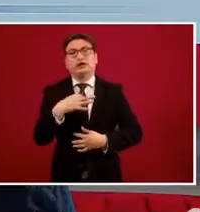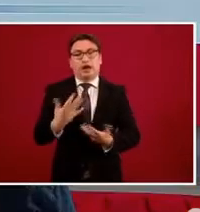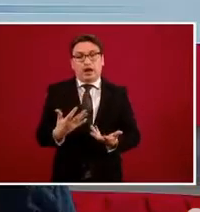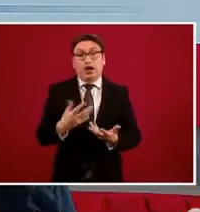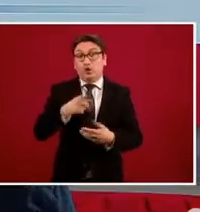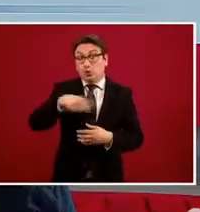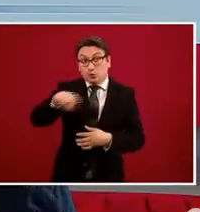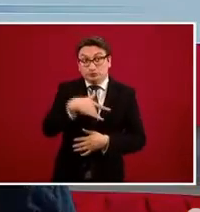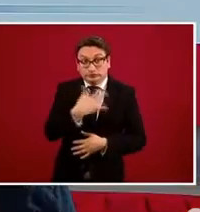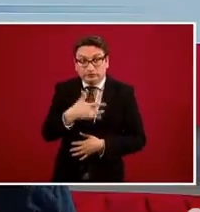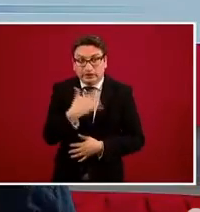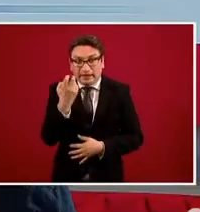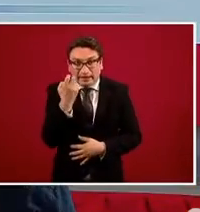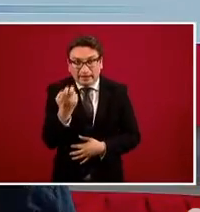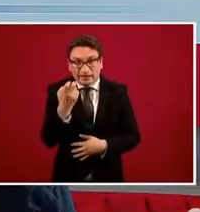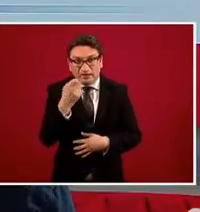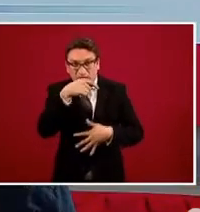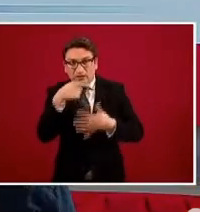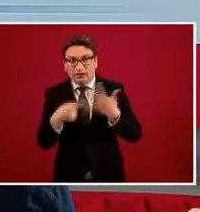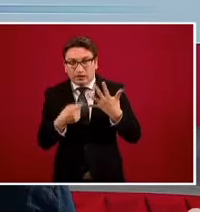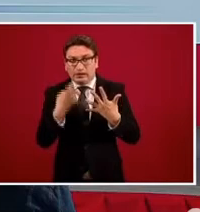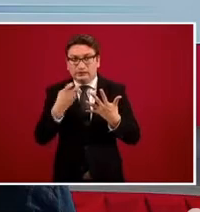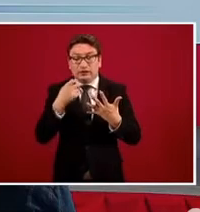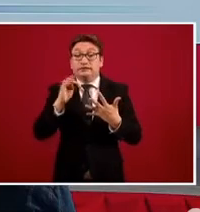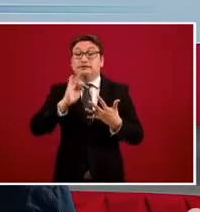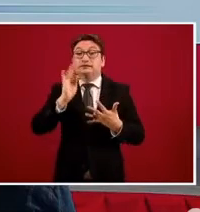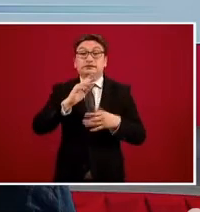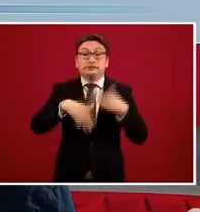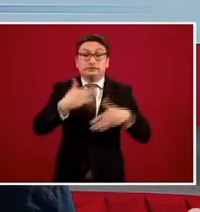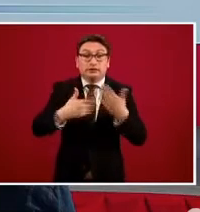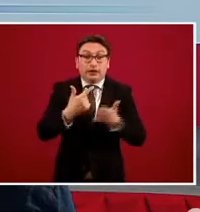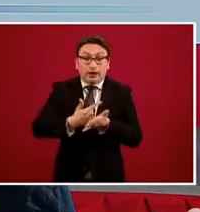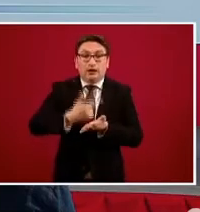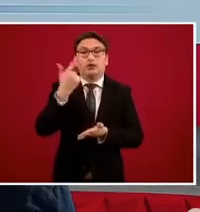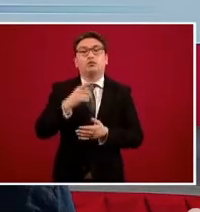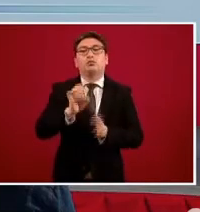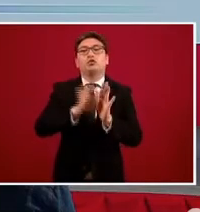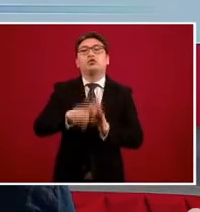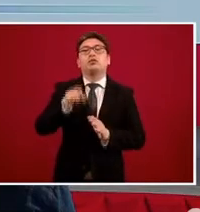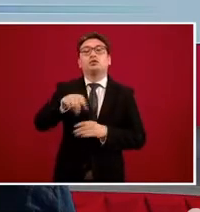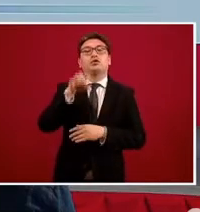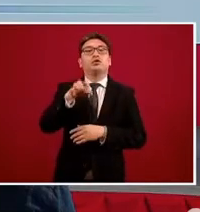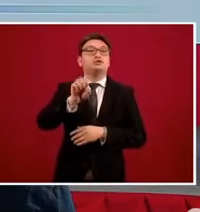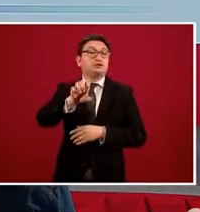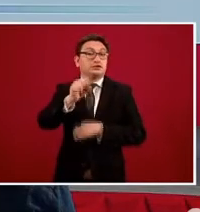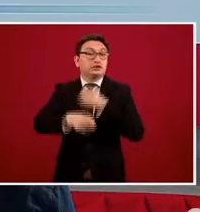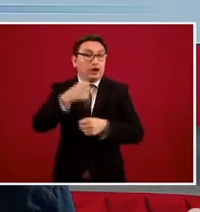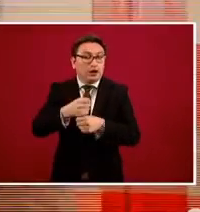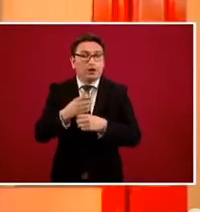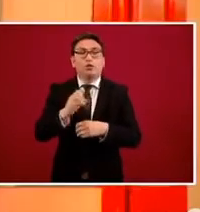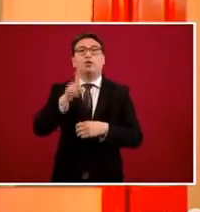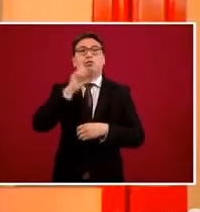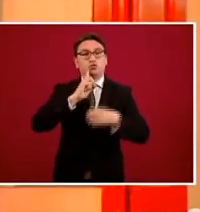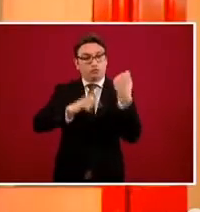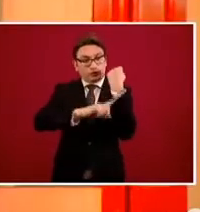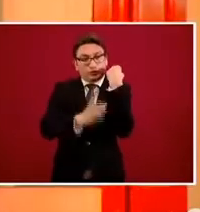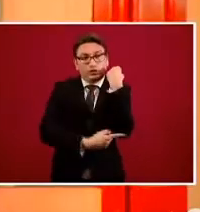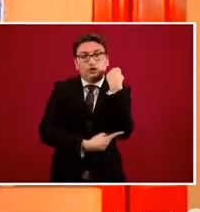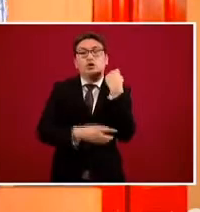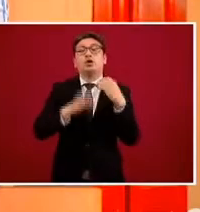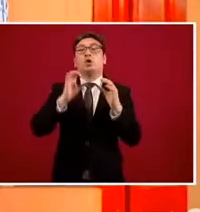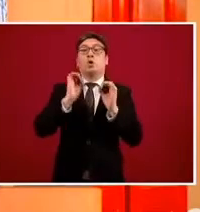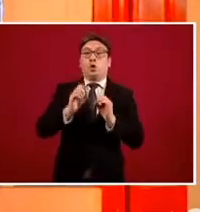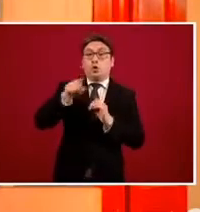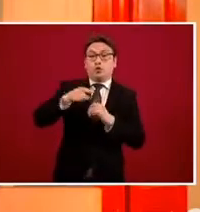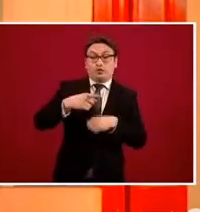nose running, to have a runny nose, who have red eyes. If you present a risk